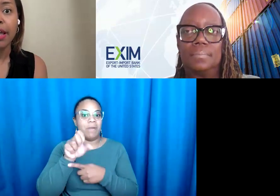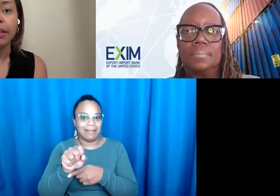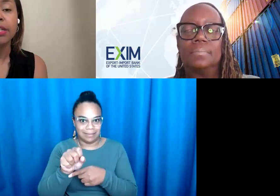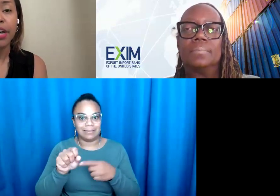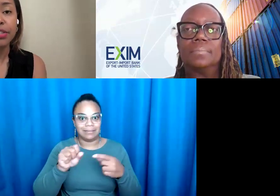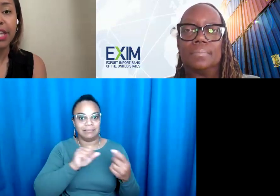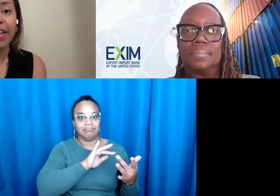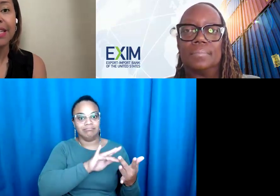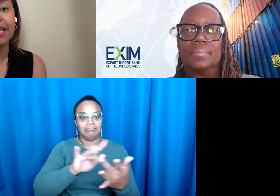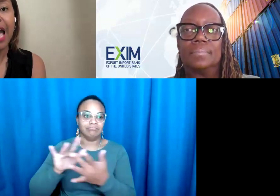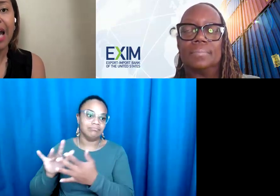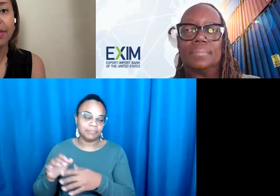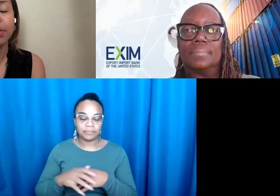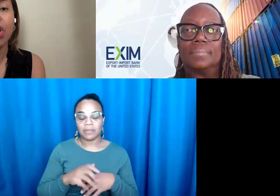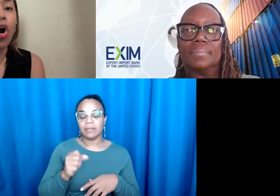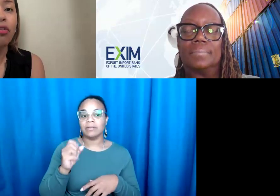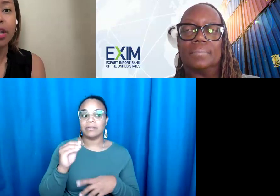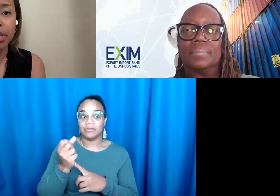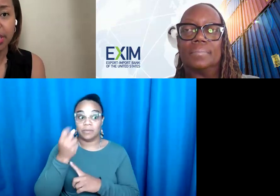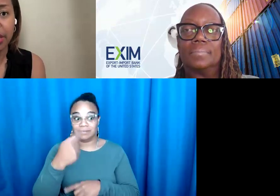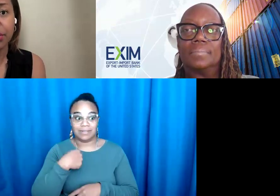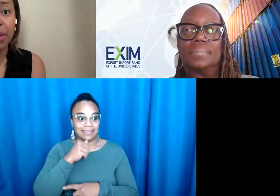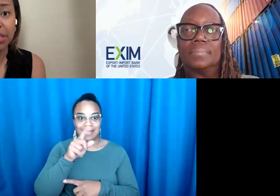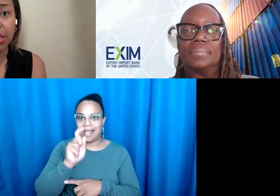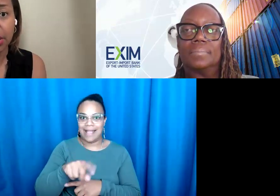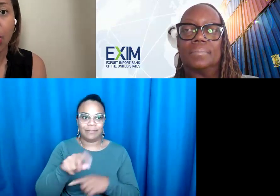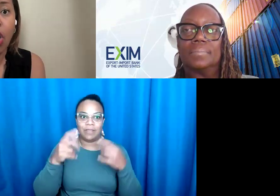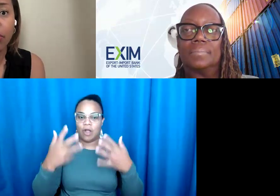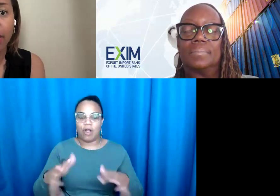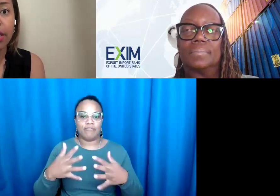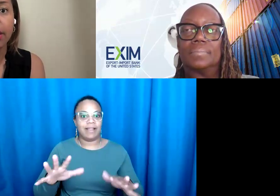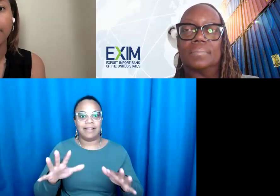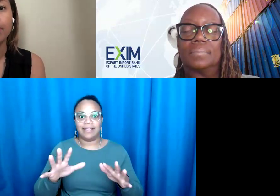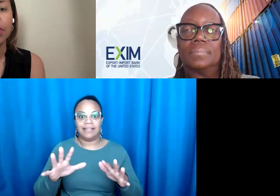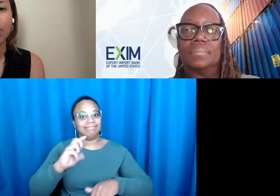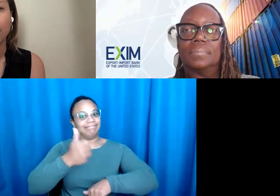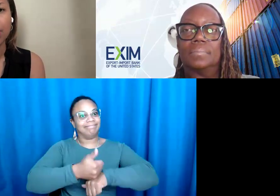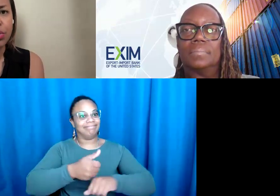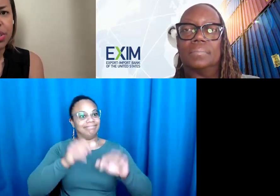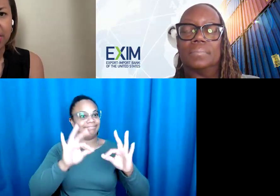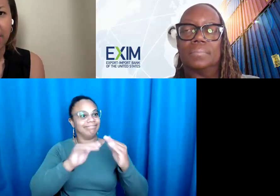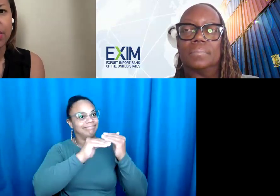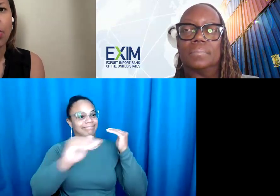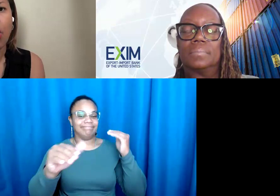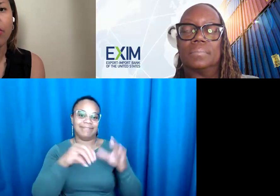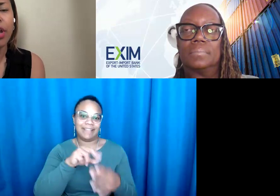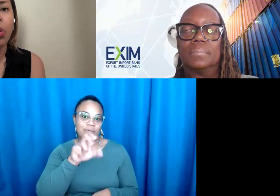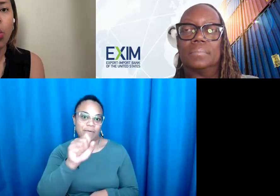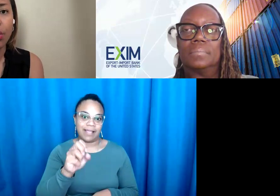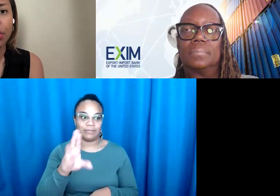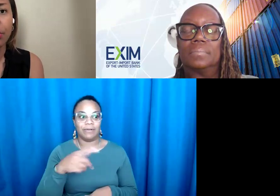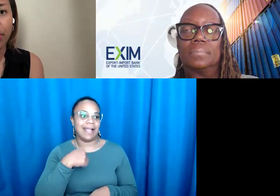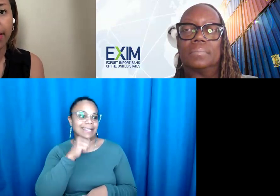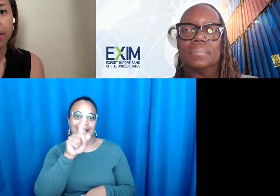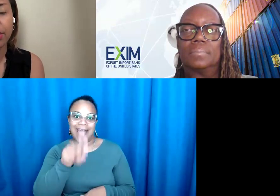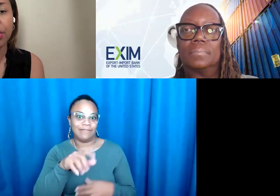So to understand that I didn't have to be already put together domestically or already, this huge success or